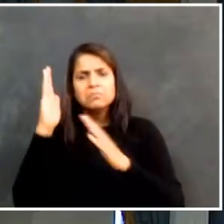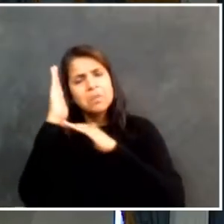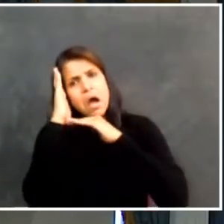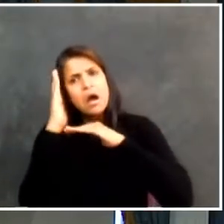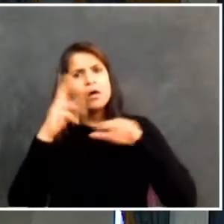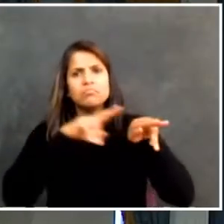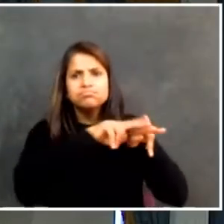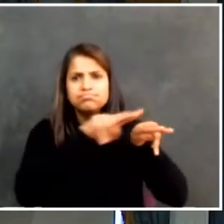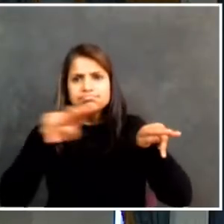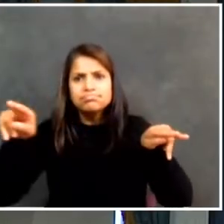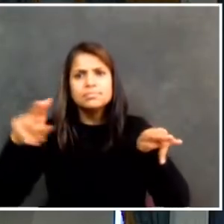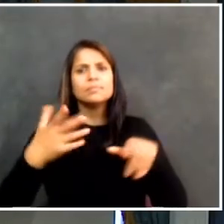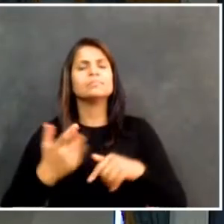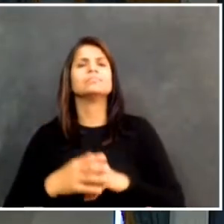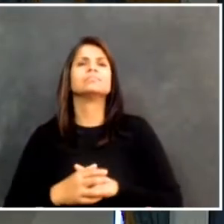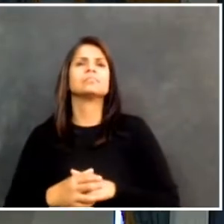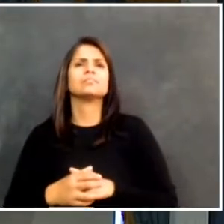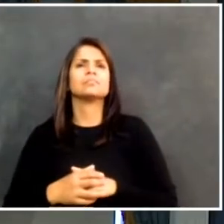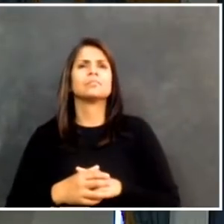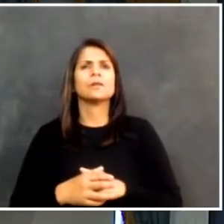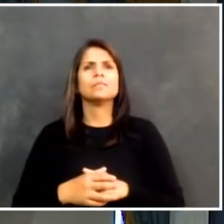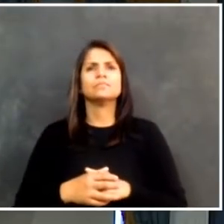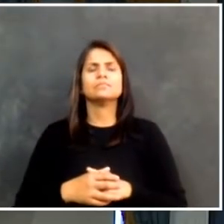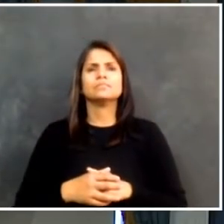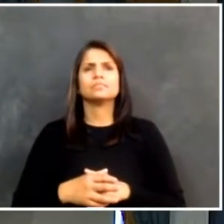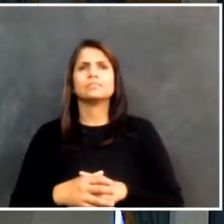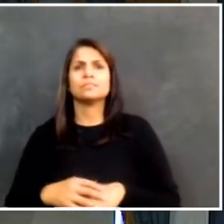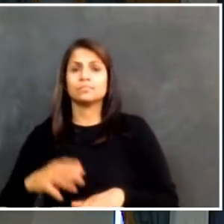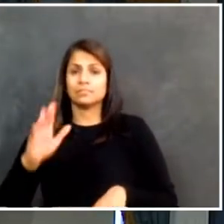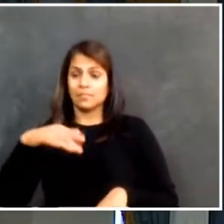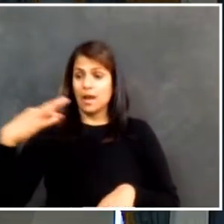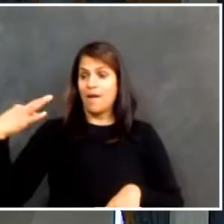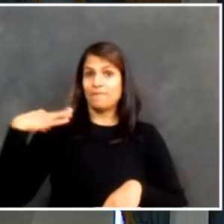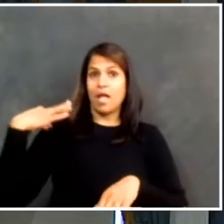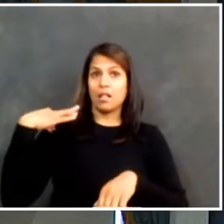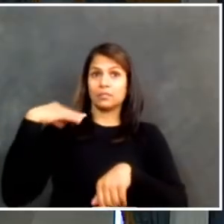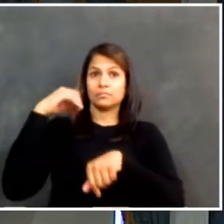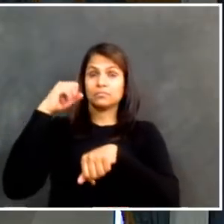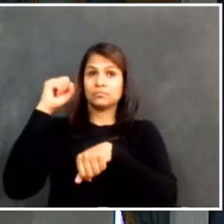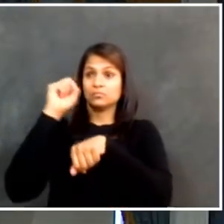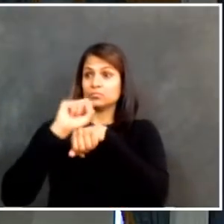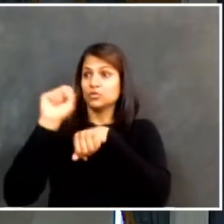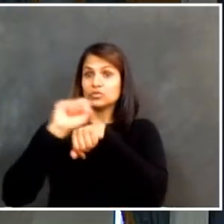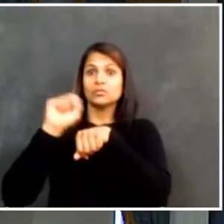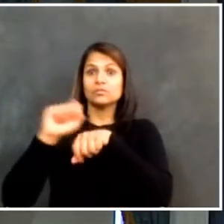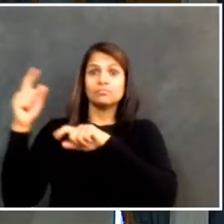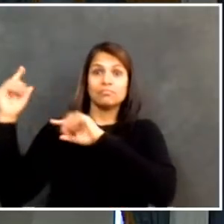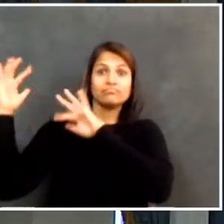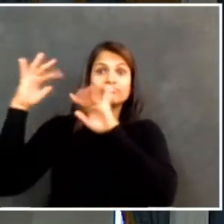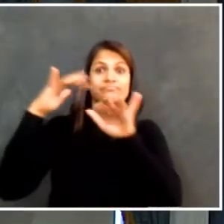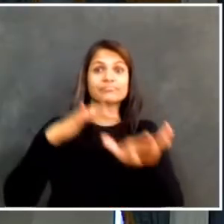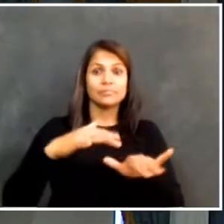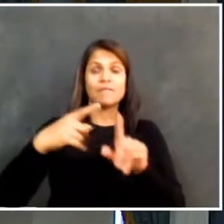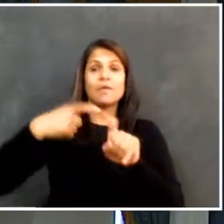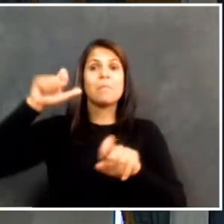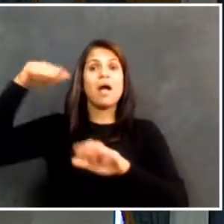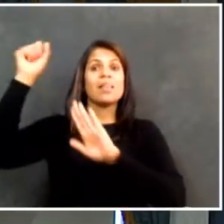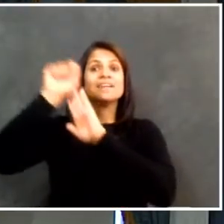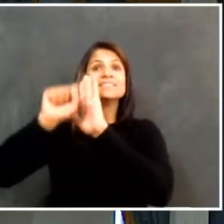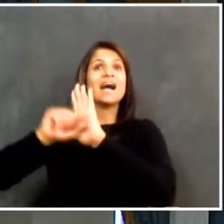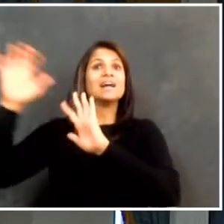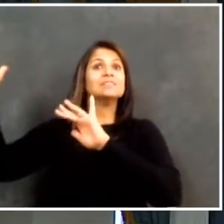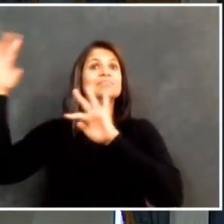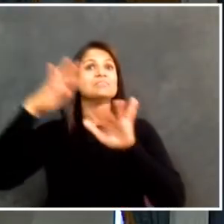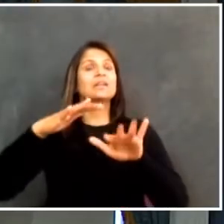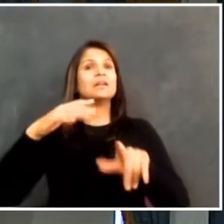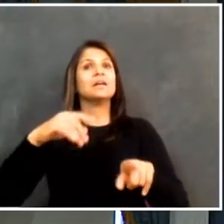needed. And the other related issue is you mentioned last week the possibility of EDC working with